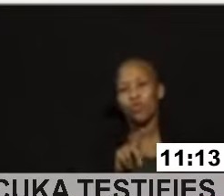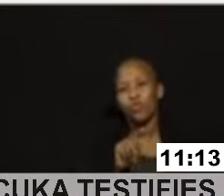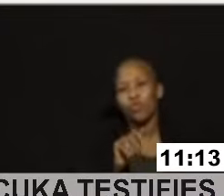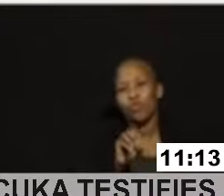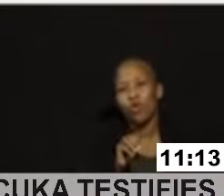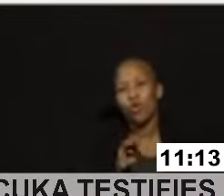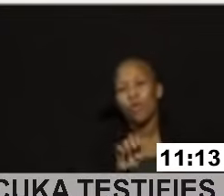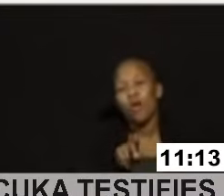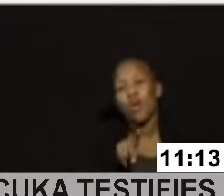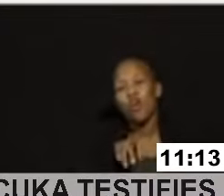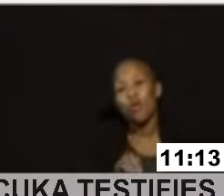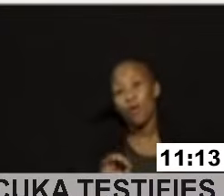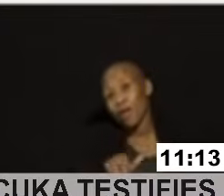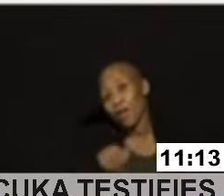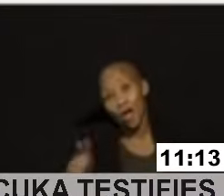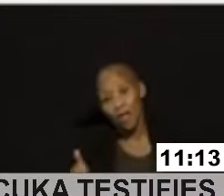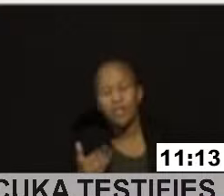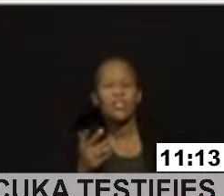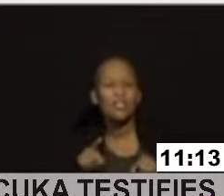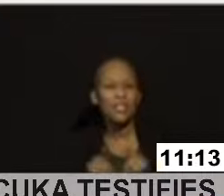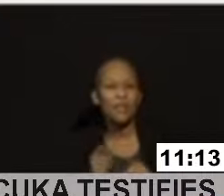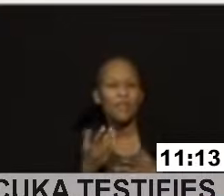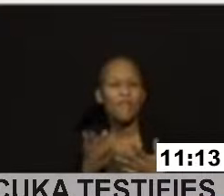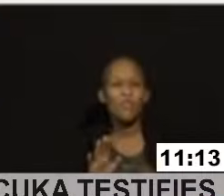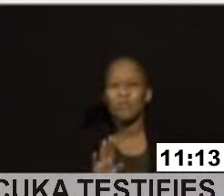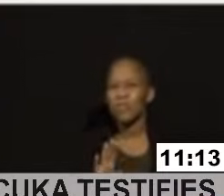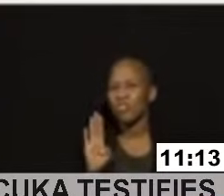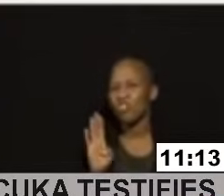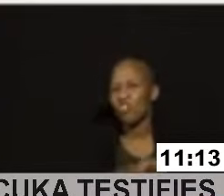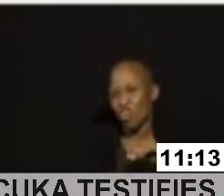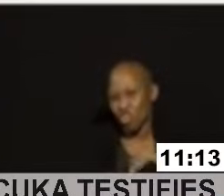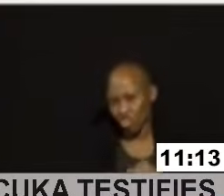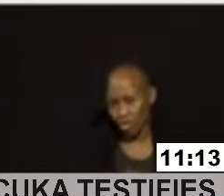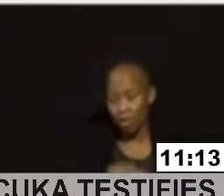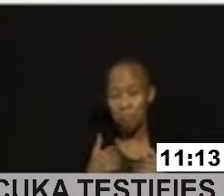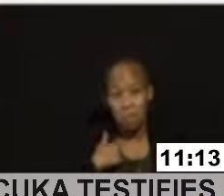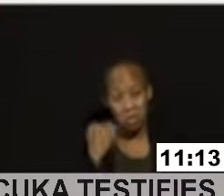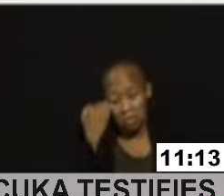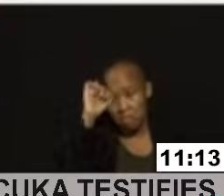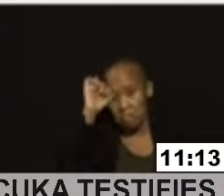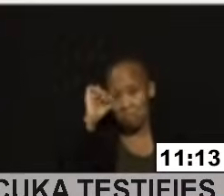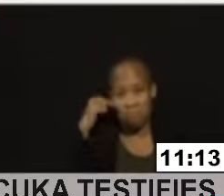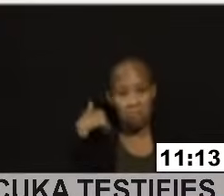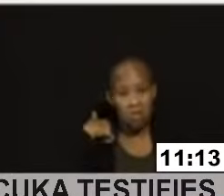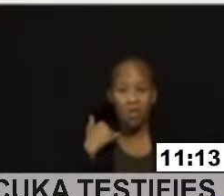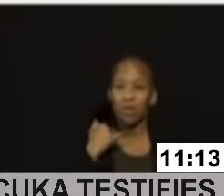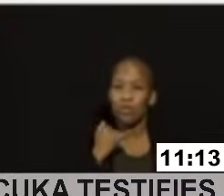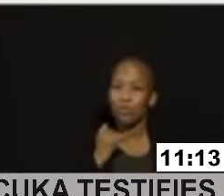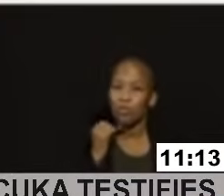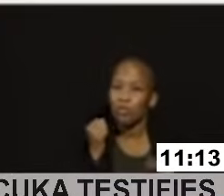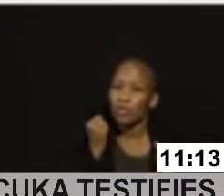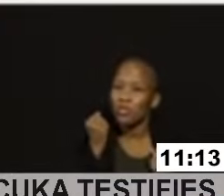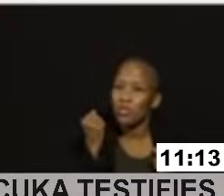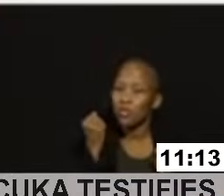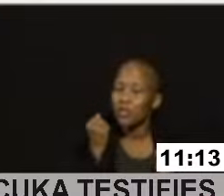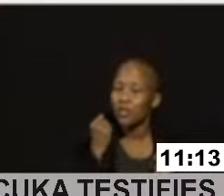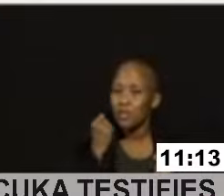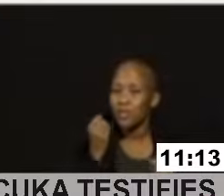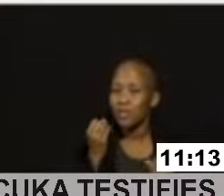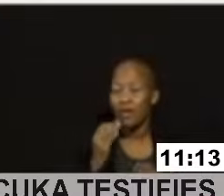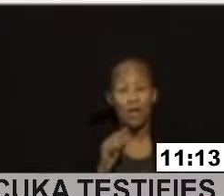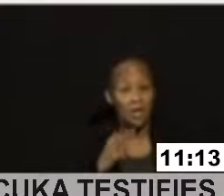2 others who were charged with high treason. I refused to testify. I was sentenced to 3 years